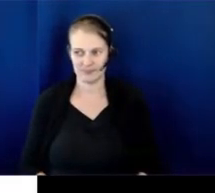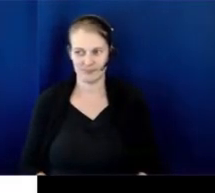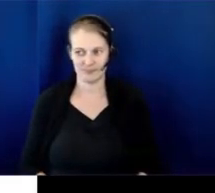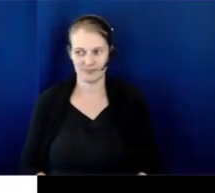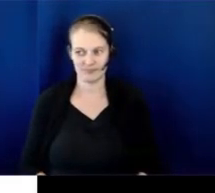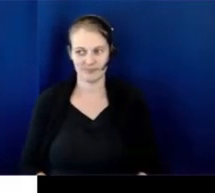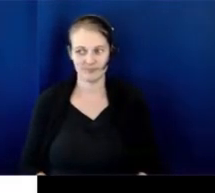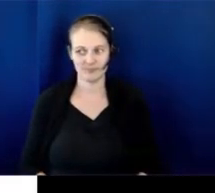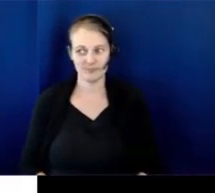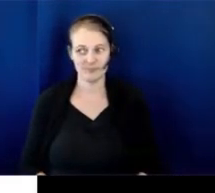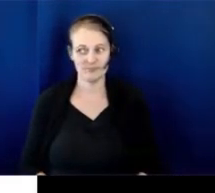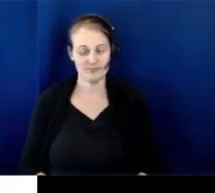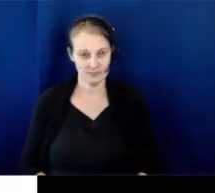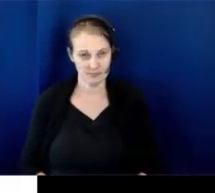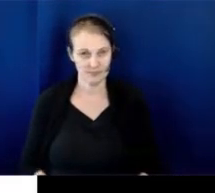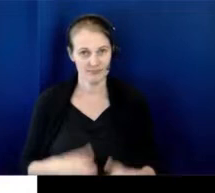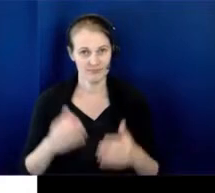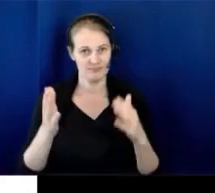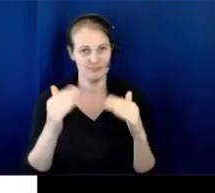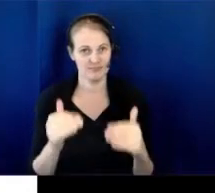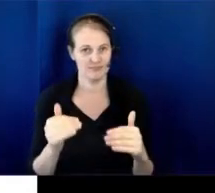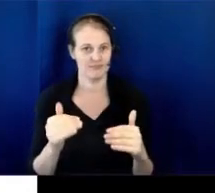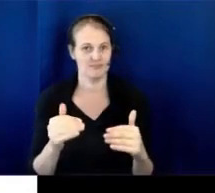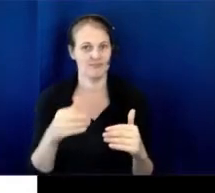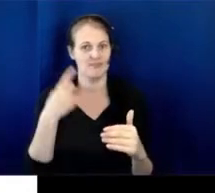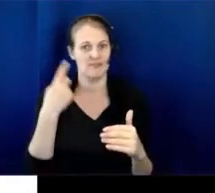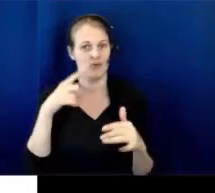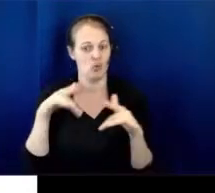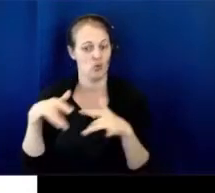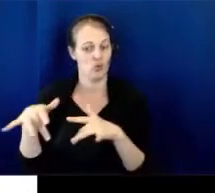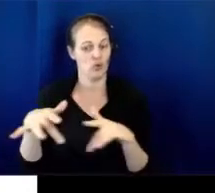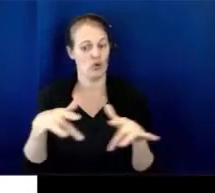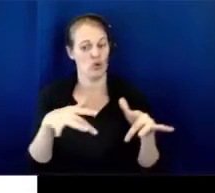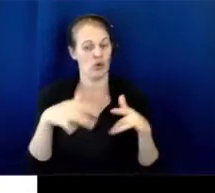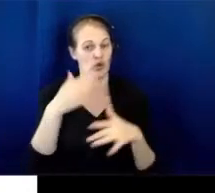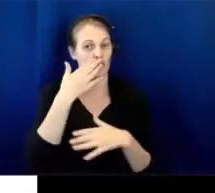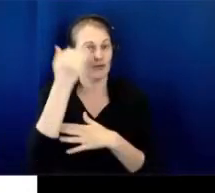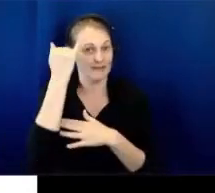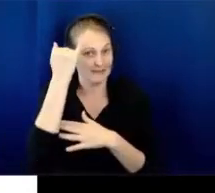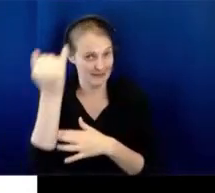But here are some quick best practices for recording, and these are relatively